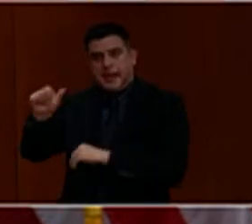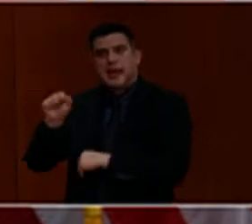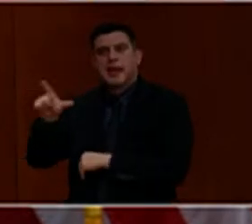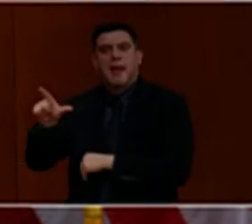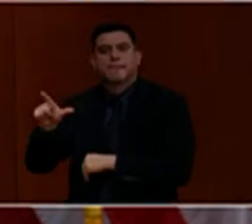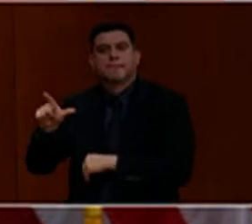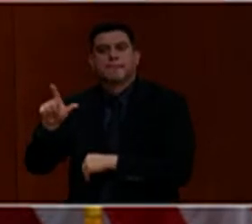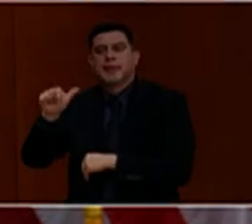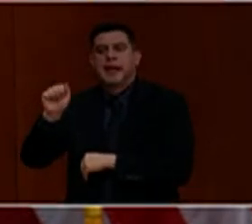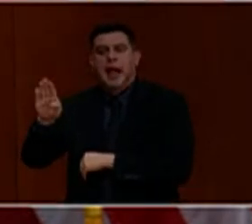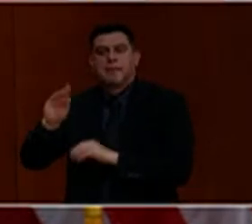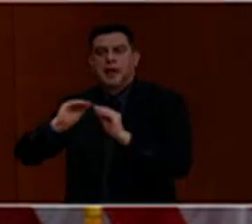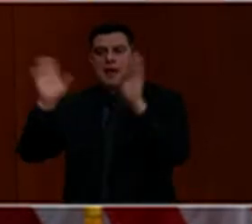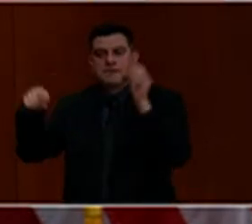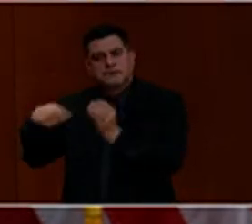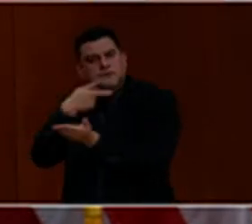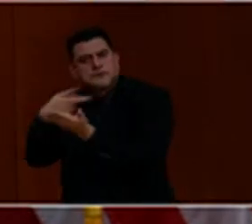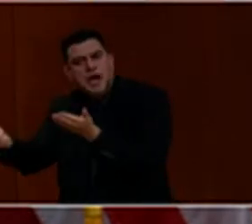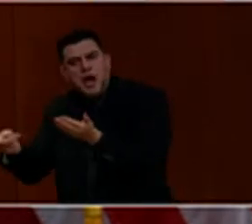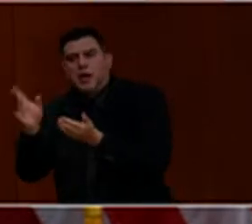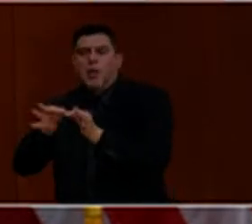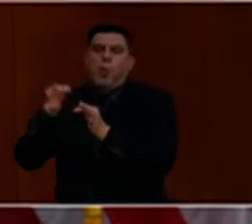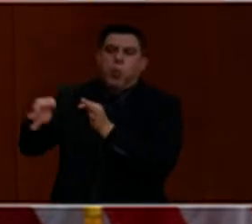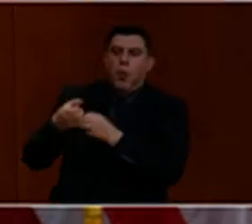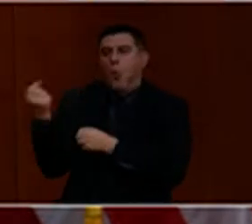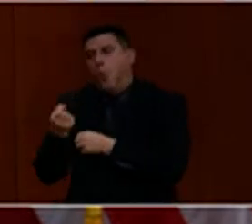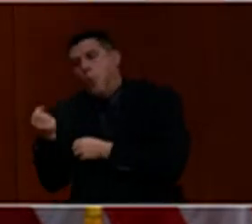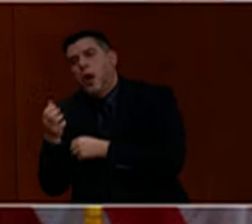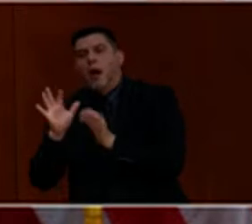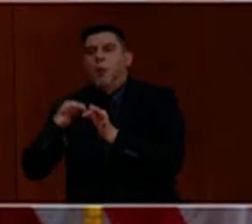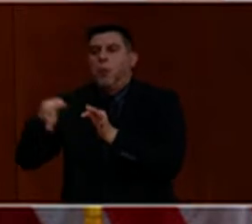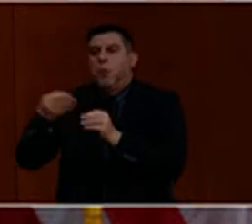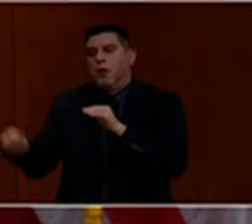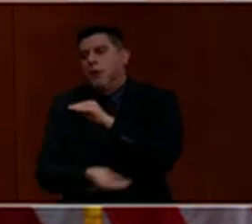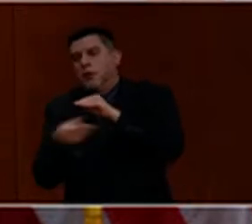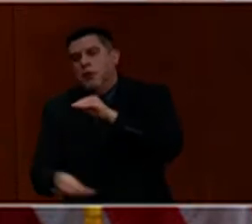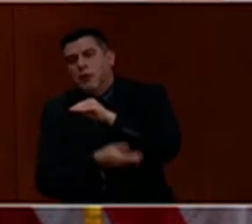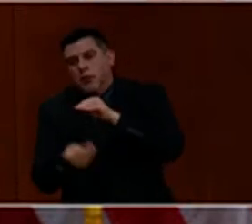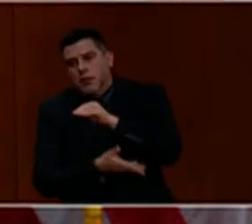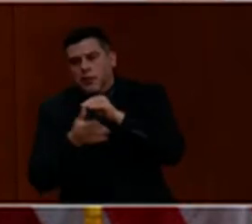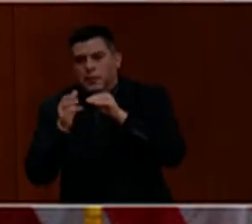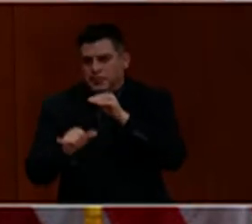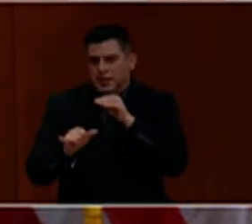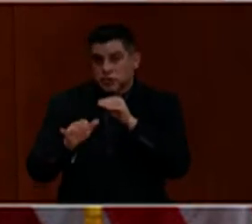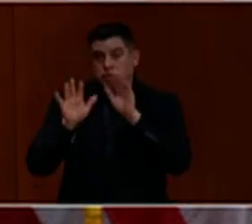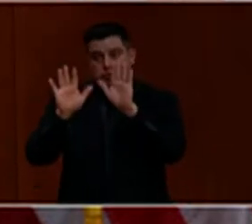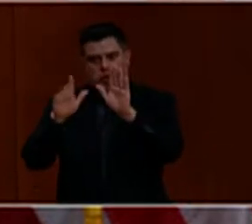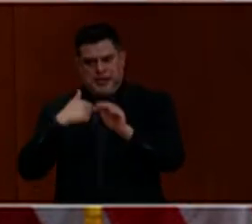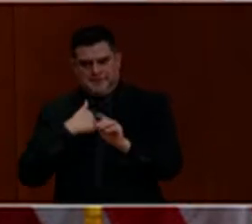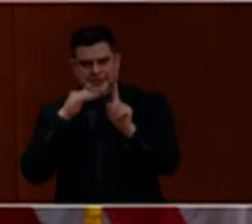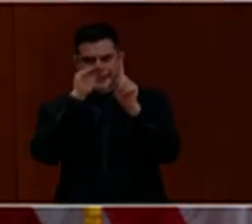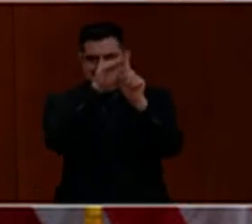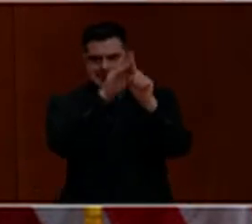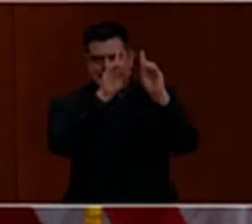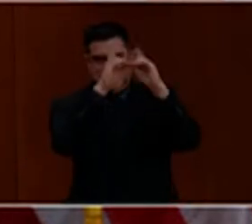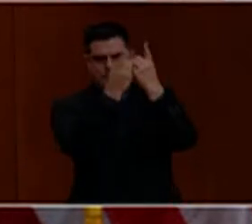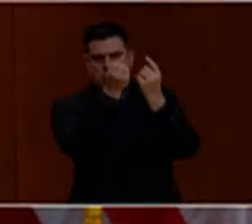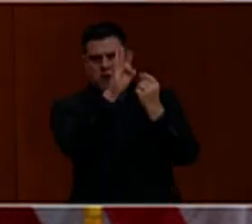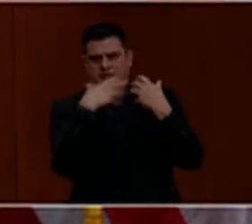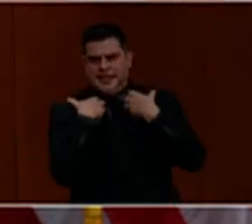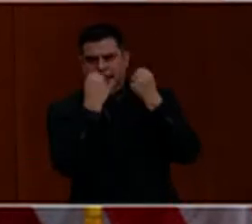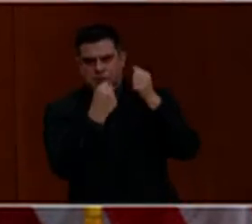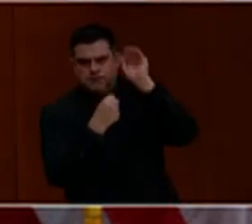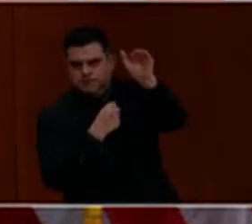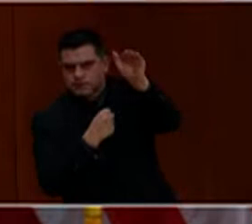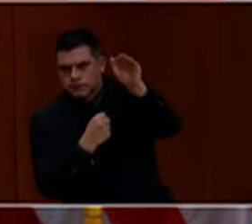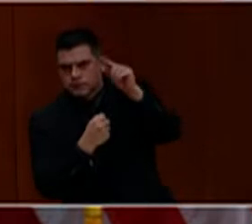that. Because of the fact that some of these results are being used to affect people's lives in a public policy sense.